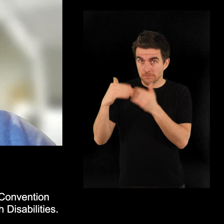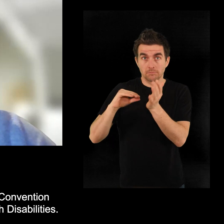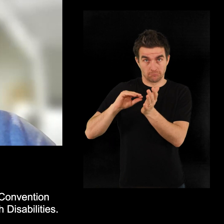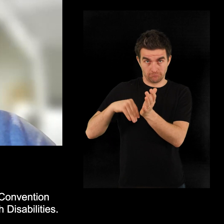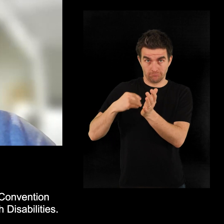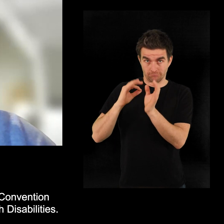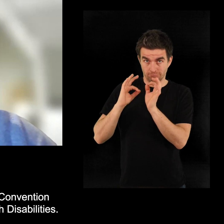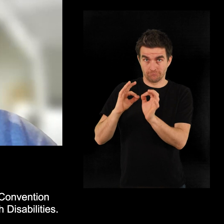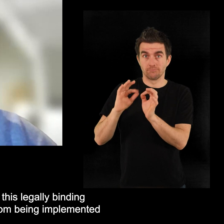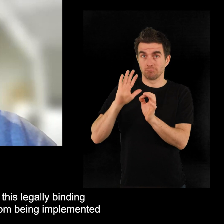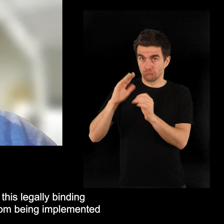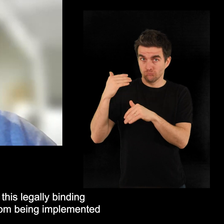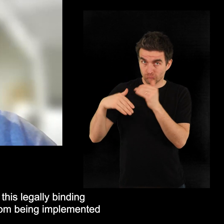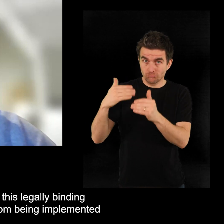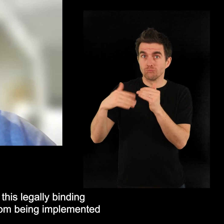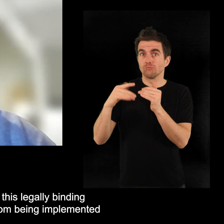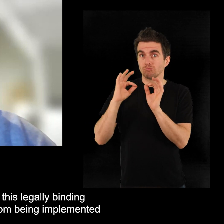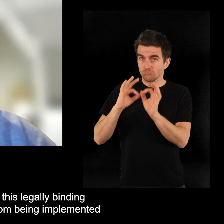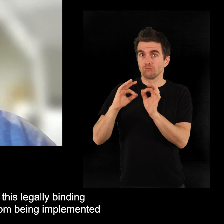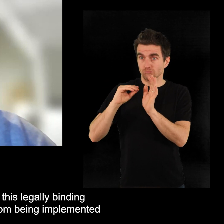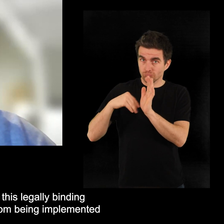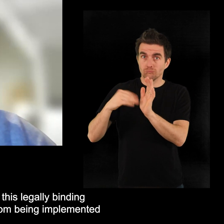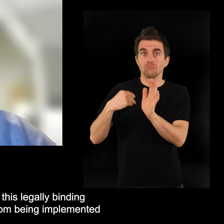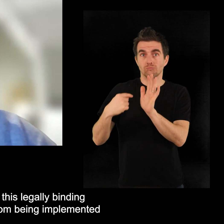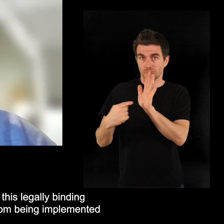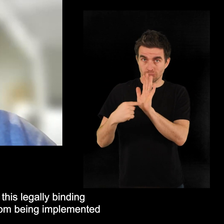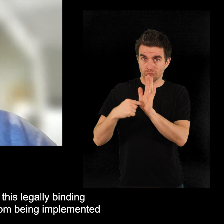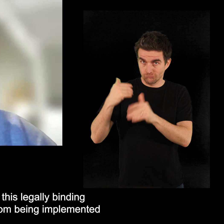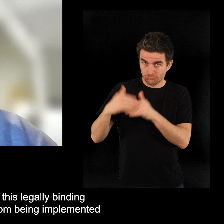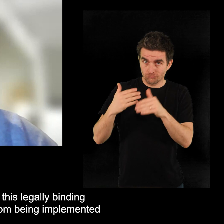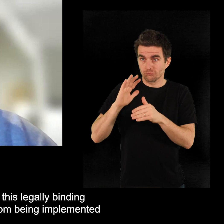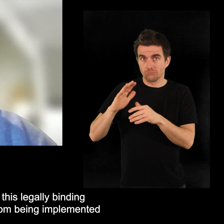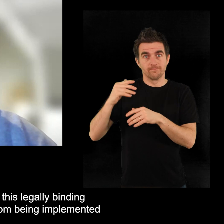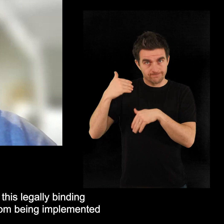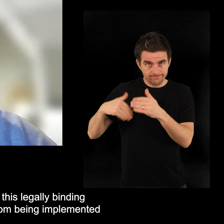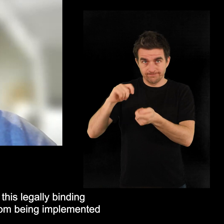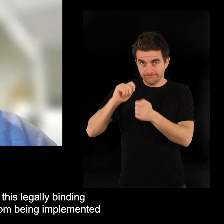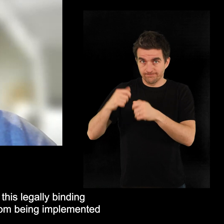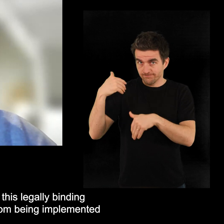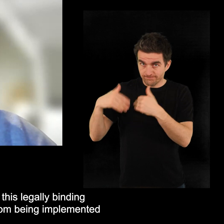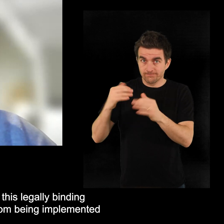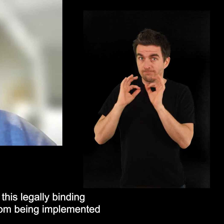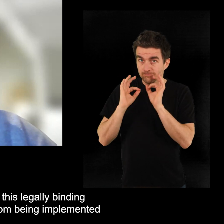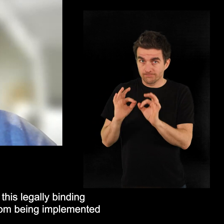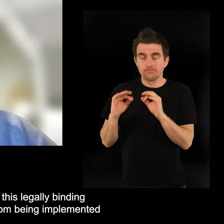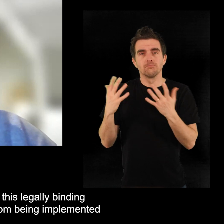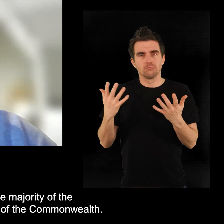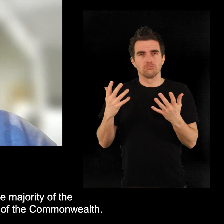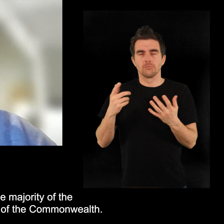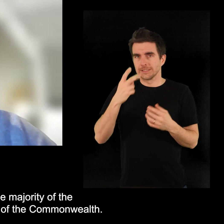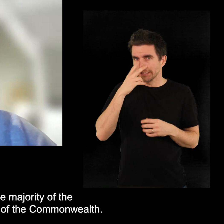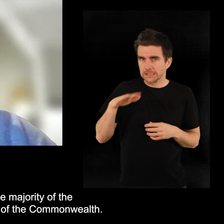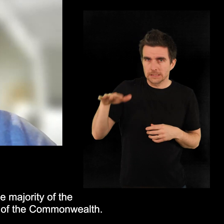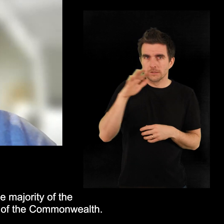with Disabilities. The aspirations contained in this legally binding treaty are as far away as ever from being implemented